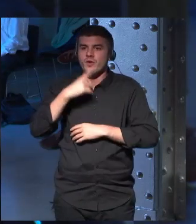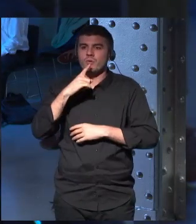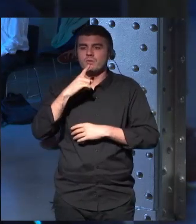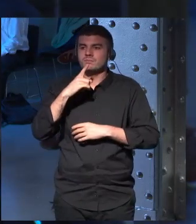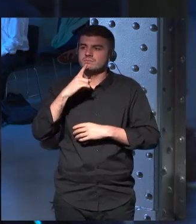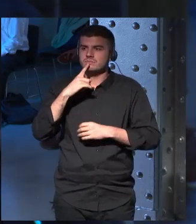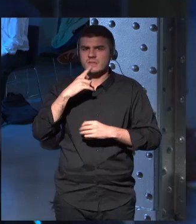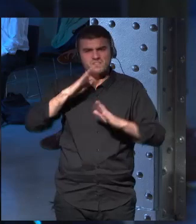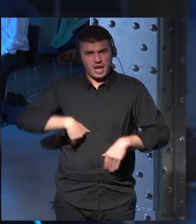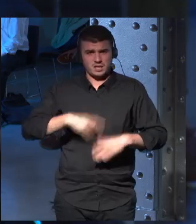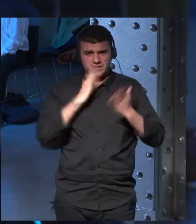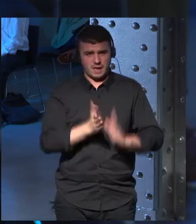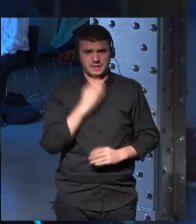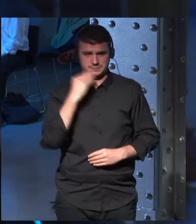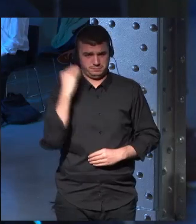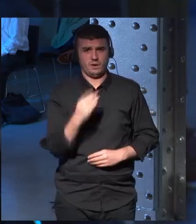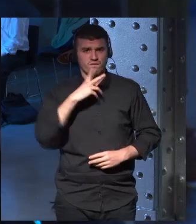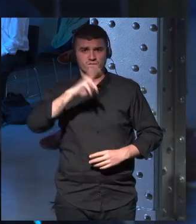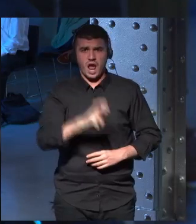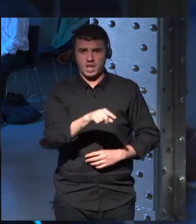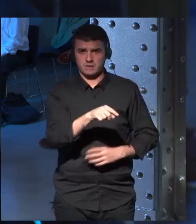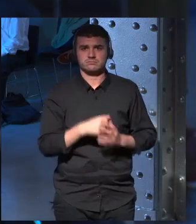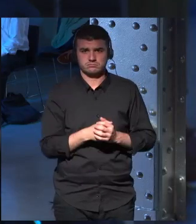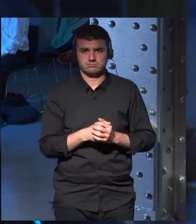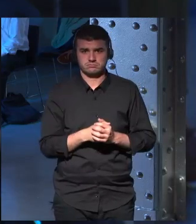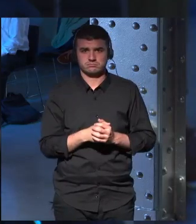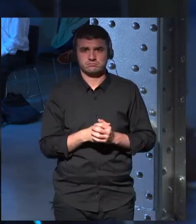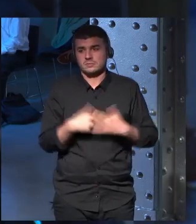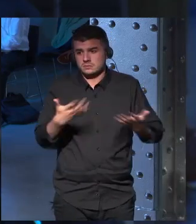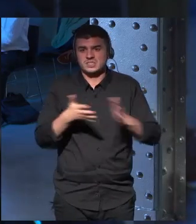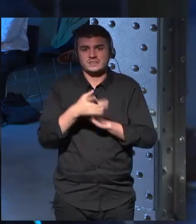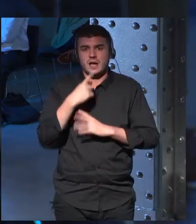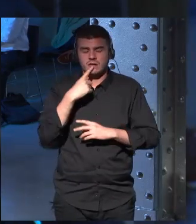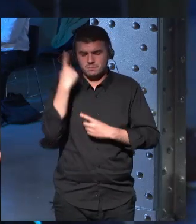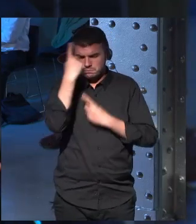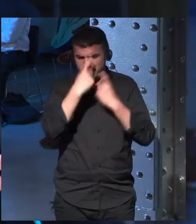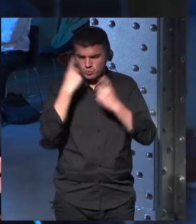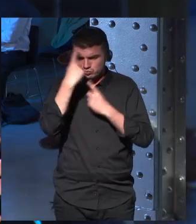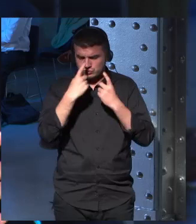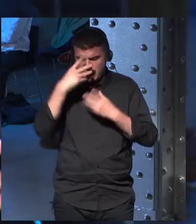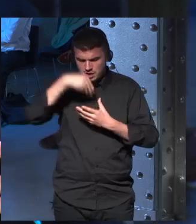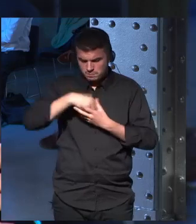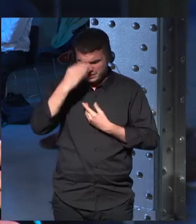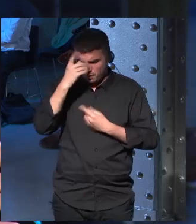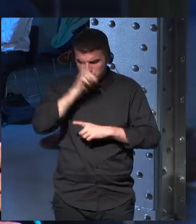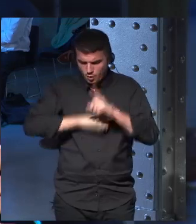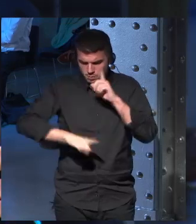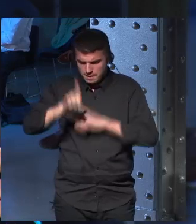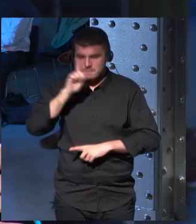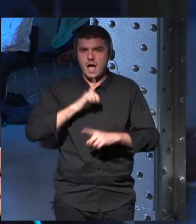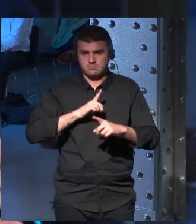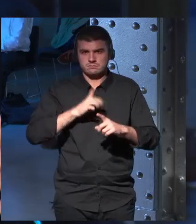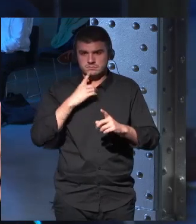And the question that troubled me and my co-author, the British